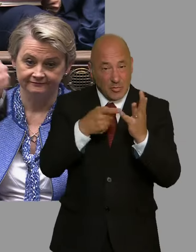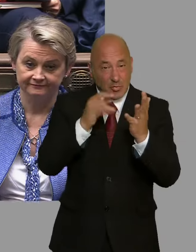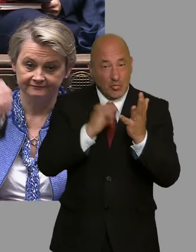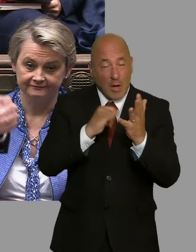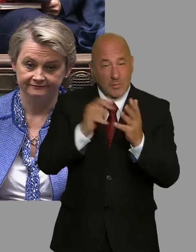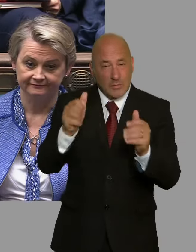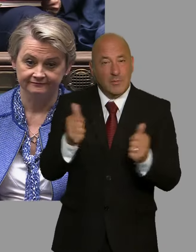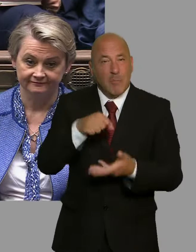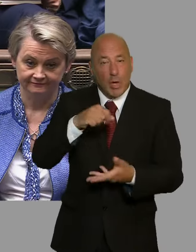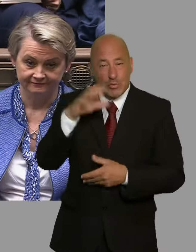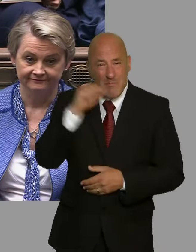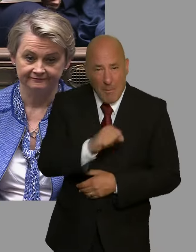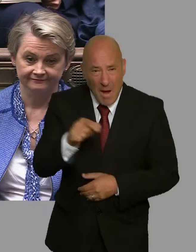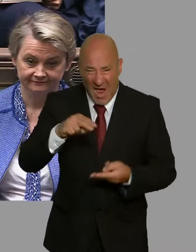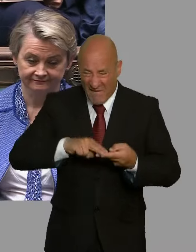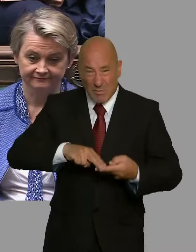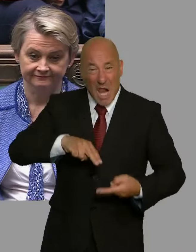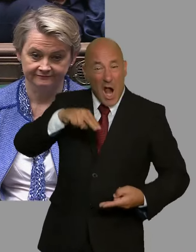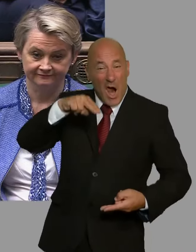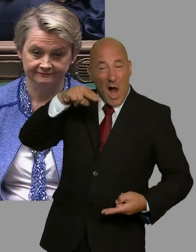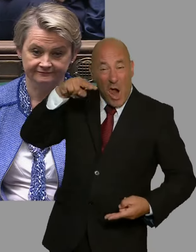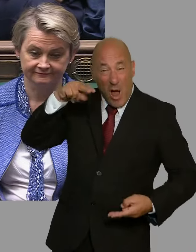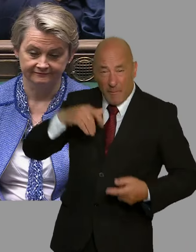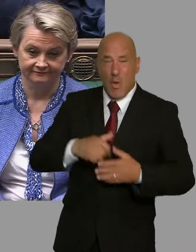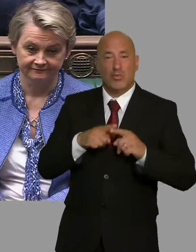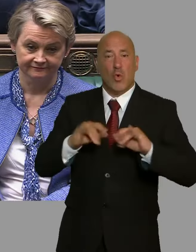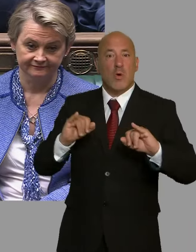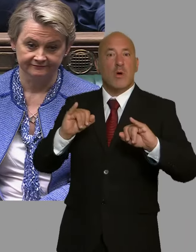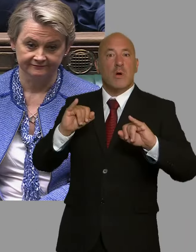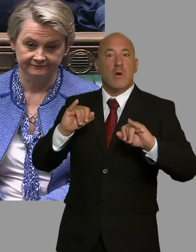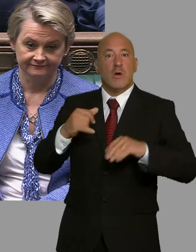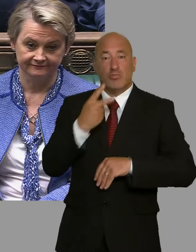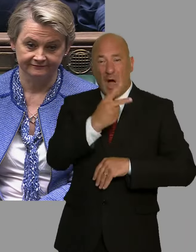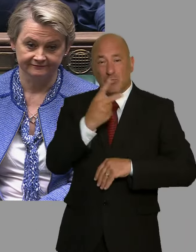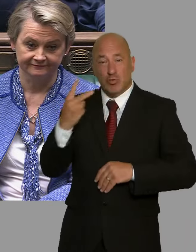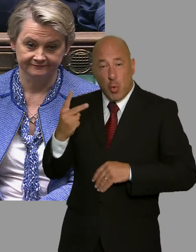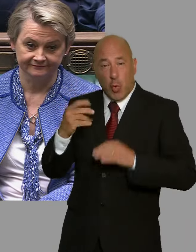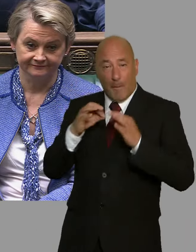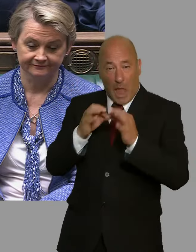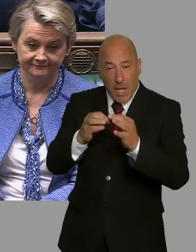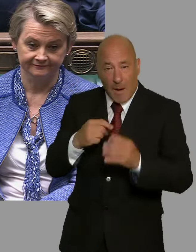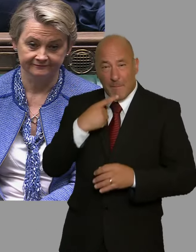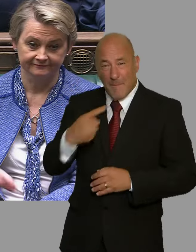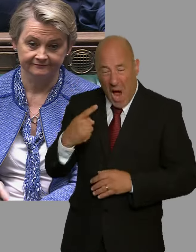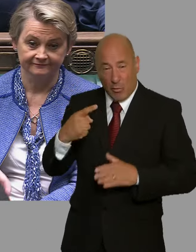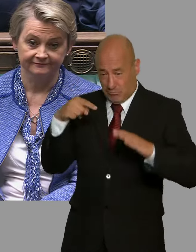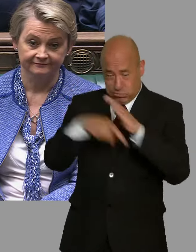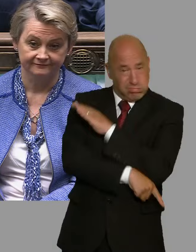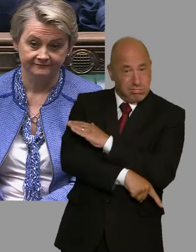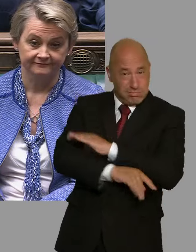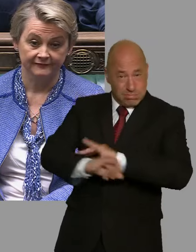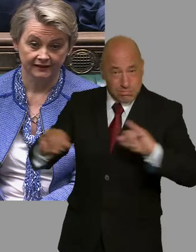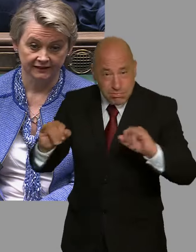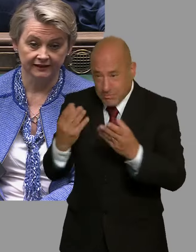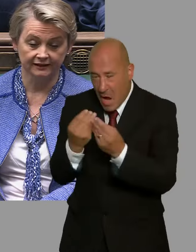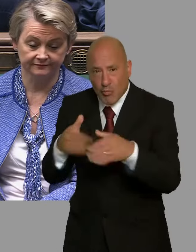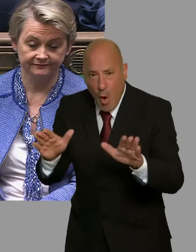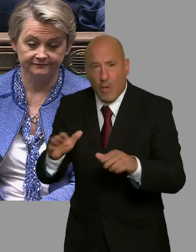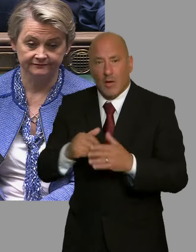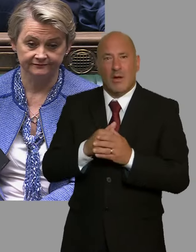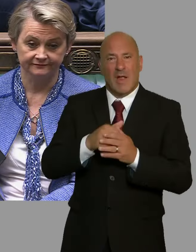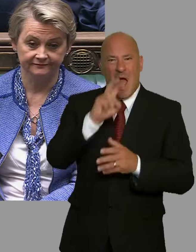down. That EU deal will bring prices down. That's why supermarkets welcomed it. What did she do? She opposes measures